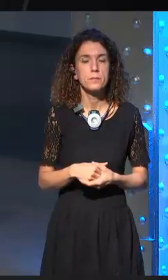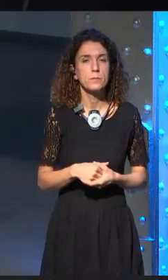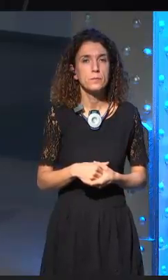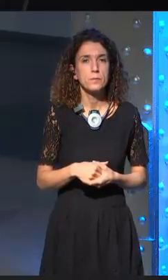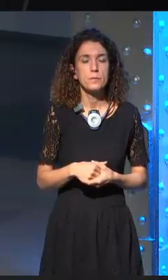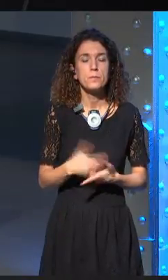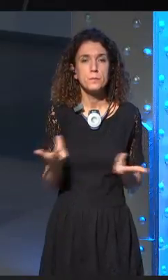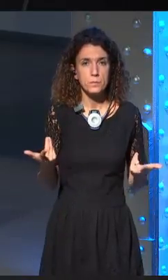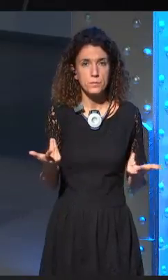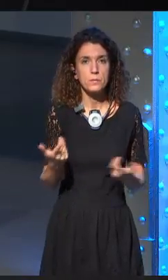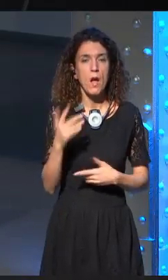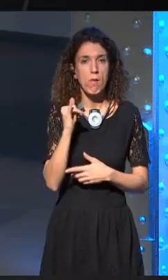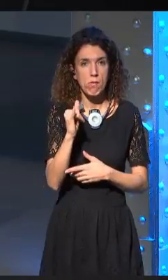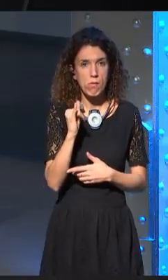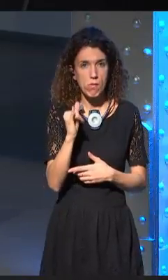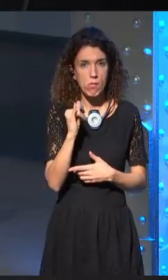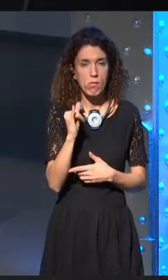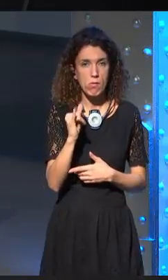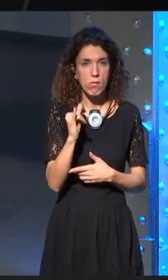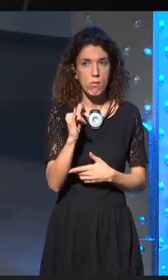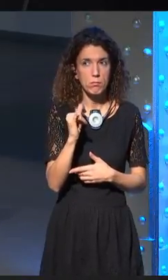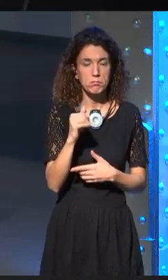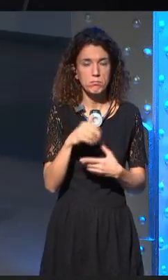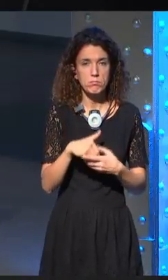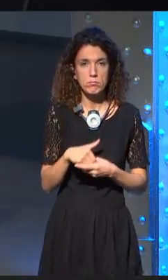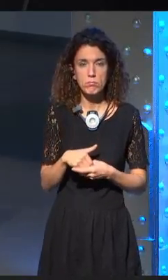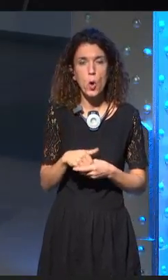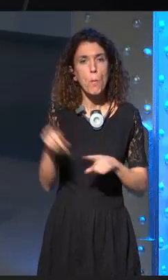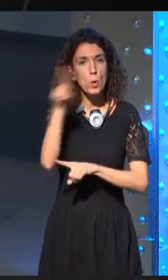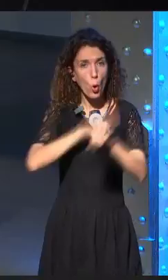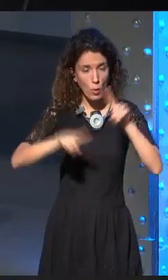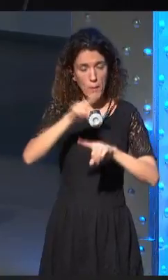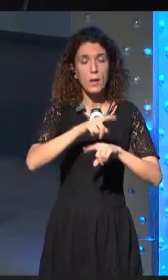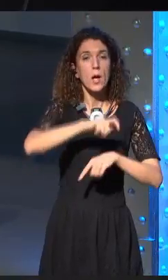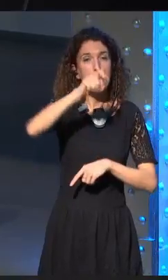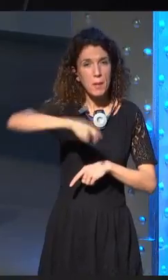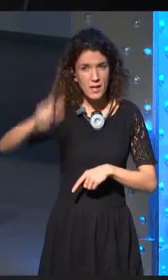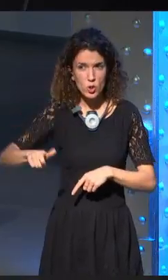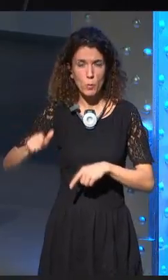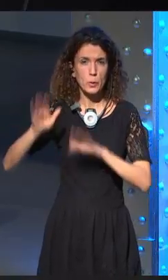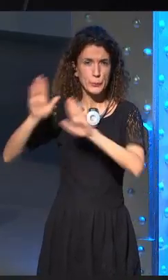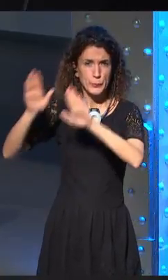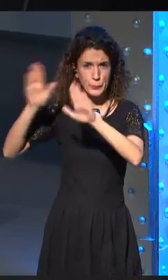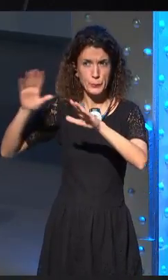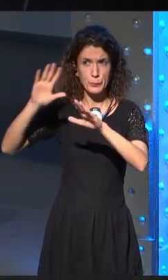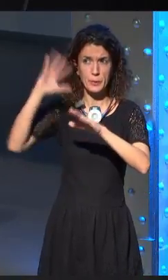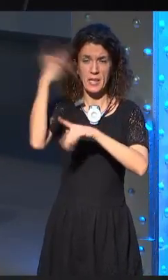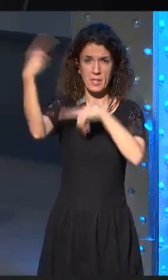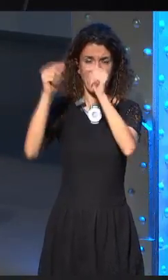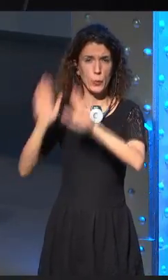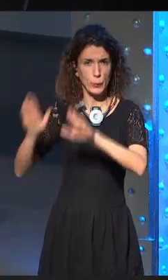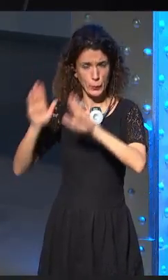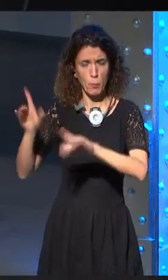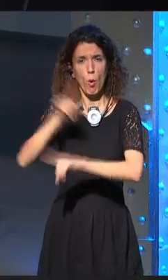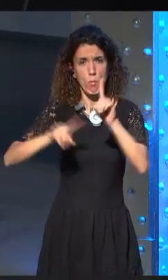It's issue for long duration space flyers where it seems like the fluid shift that occurs in the